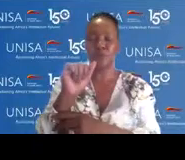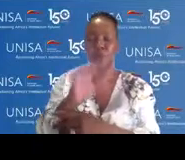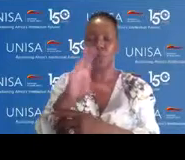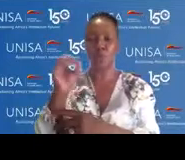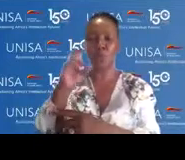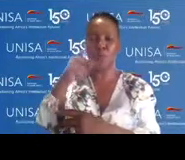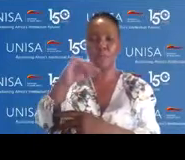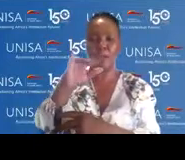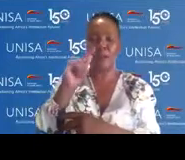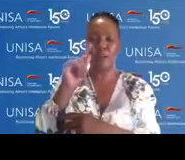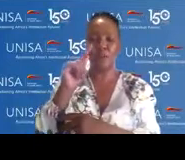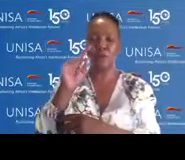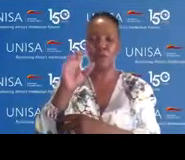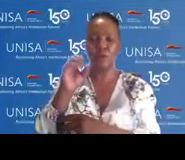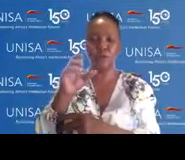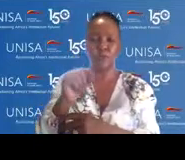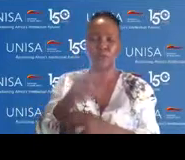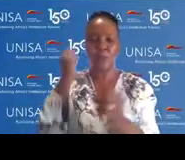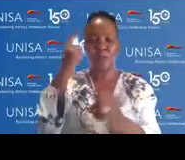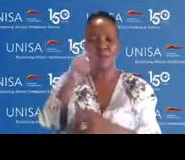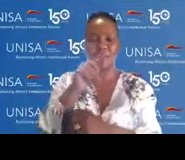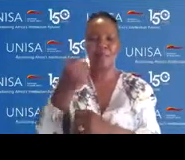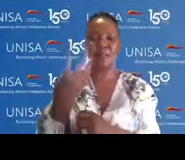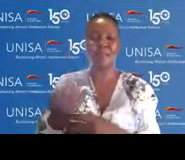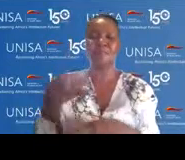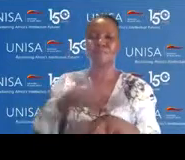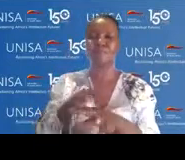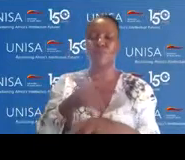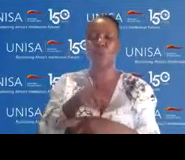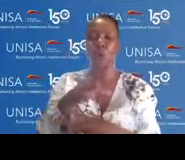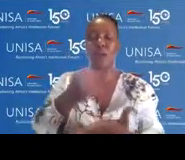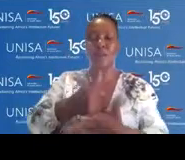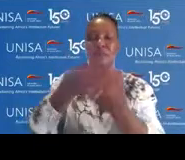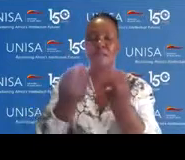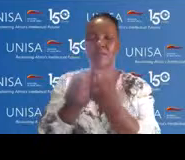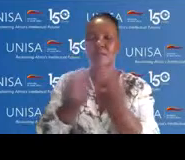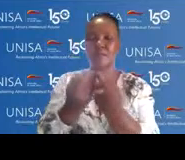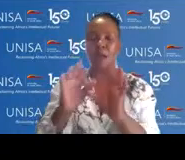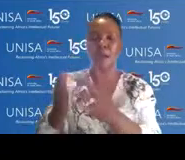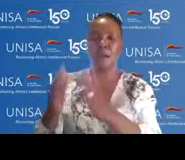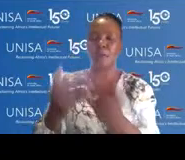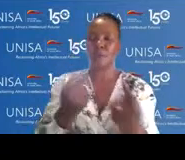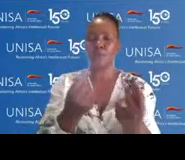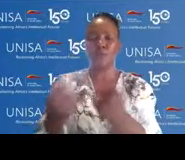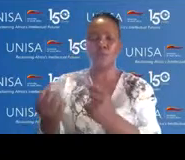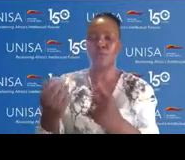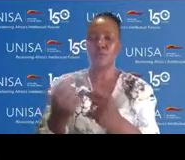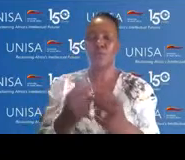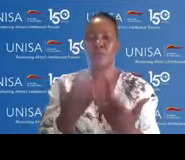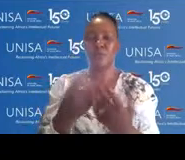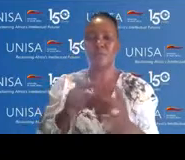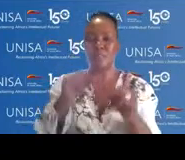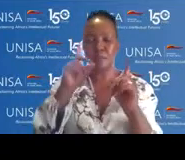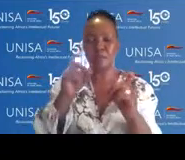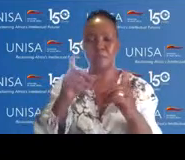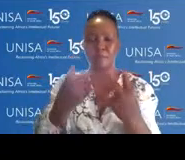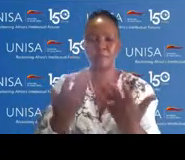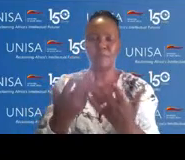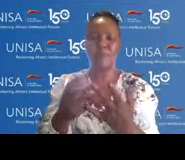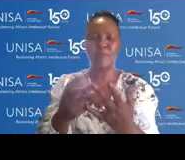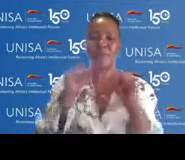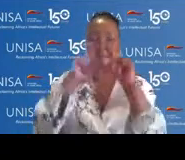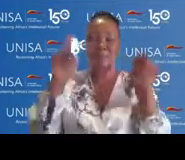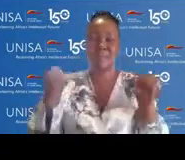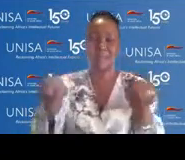this browser or this device at least, how do I do a screen grab? It's quite useful to be able to do a screen